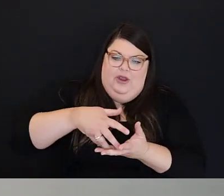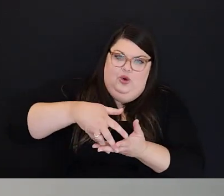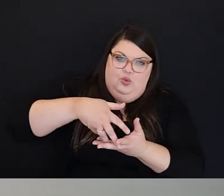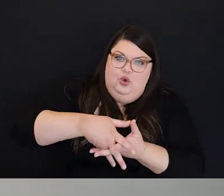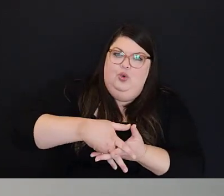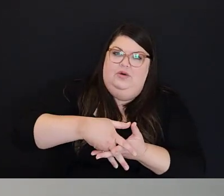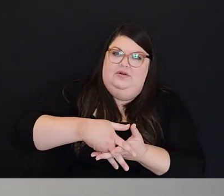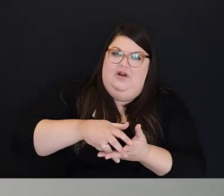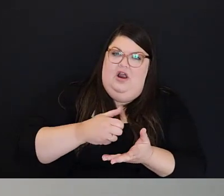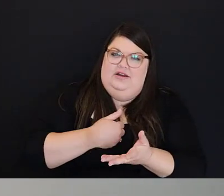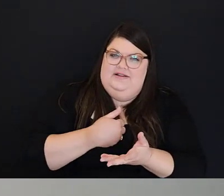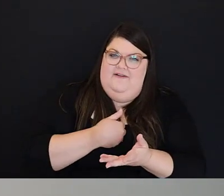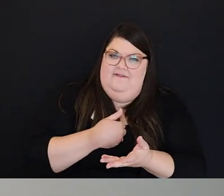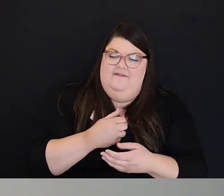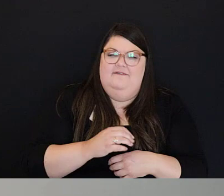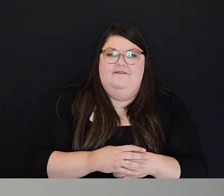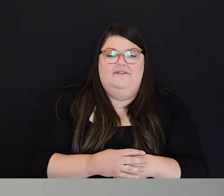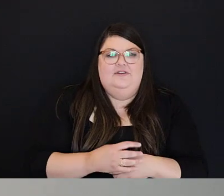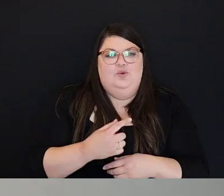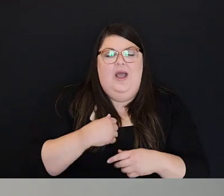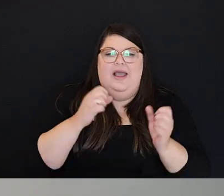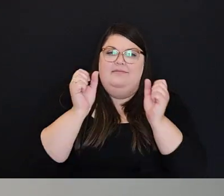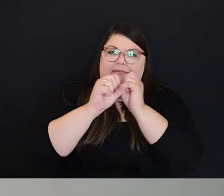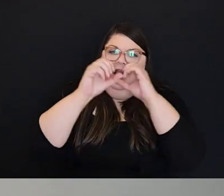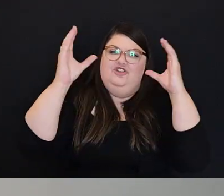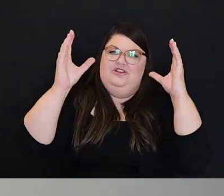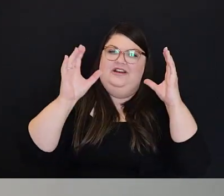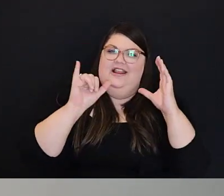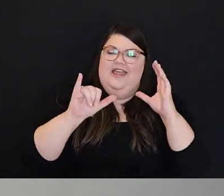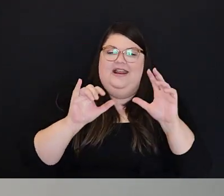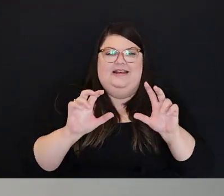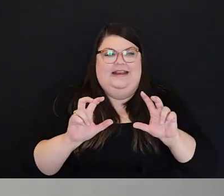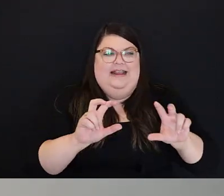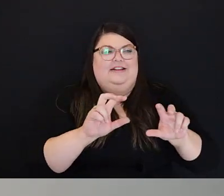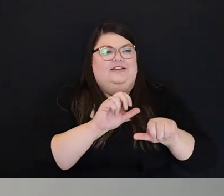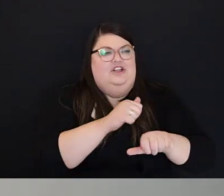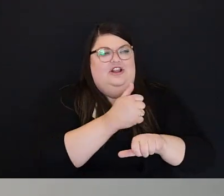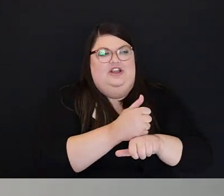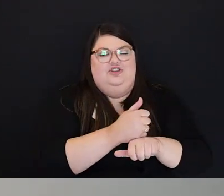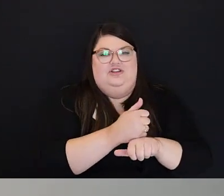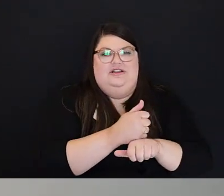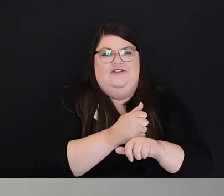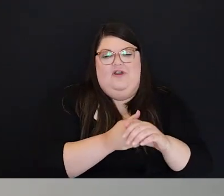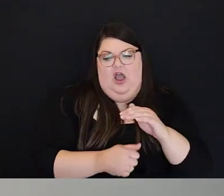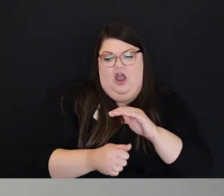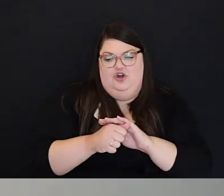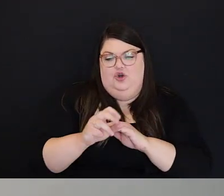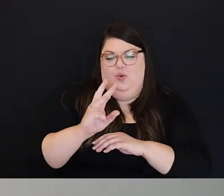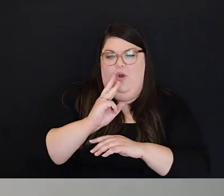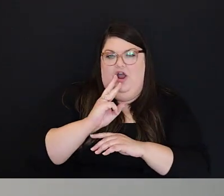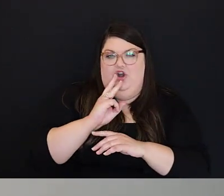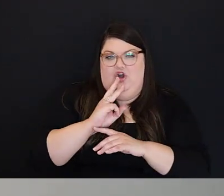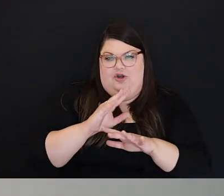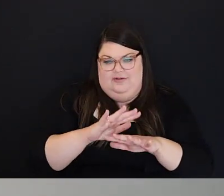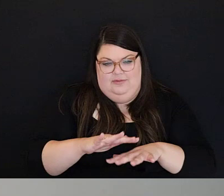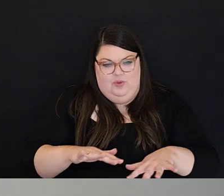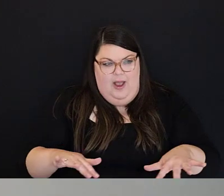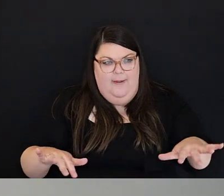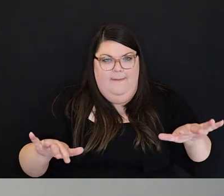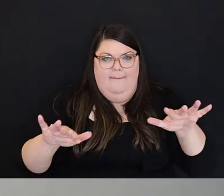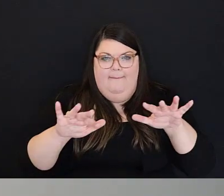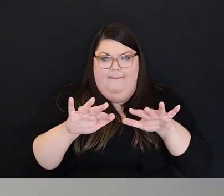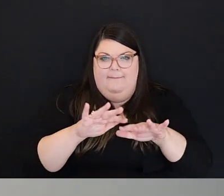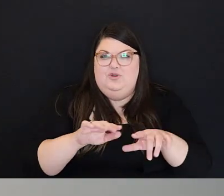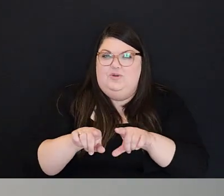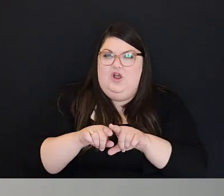And I imagine the installation as being an underwater realm, so it's also